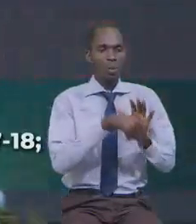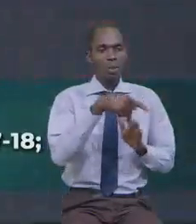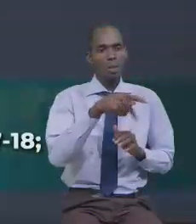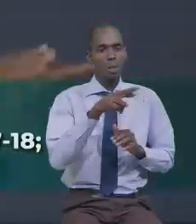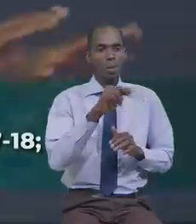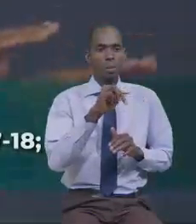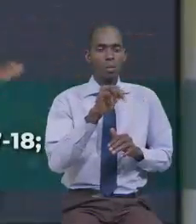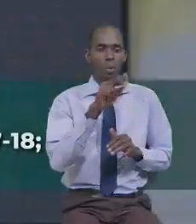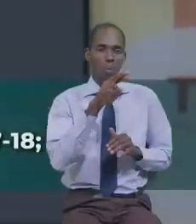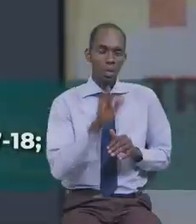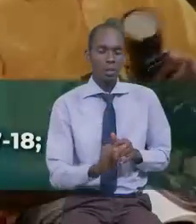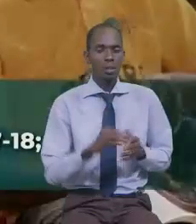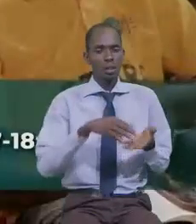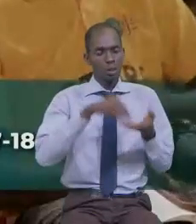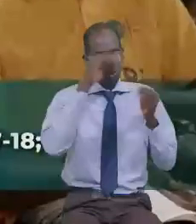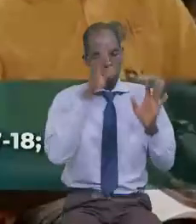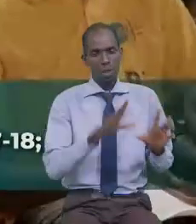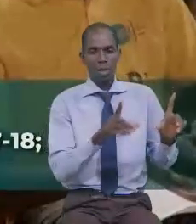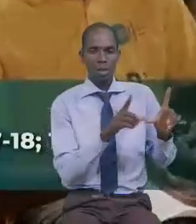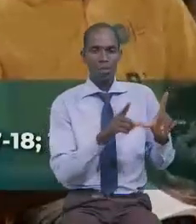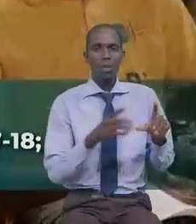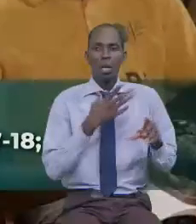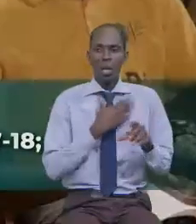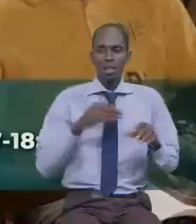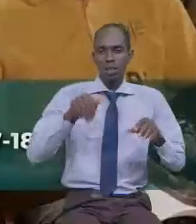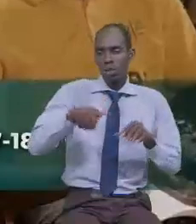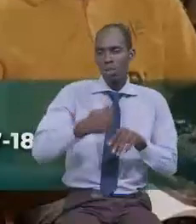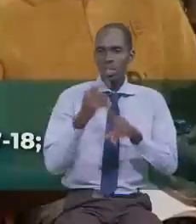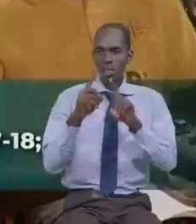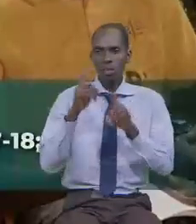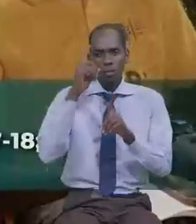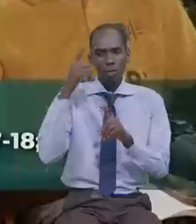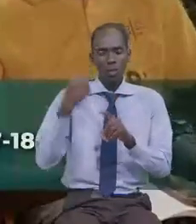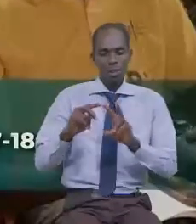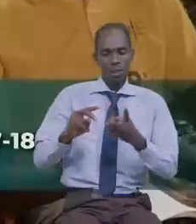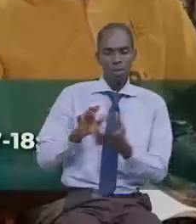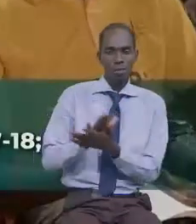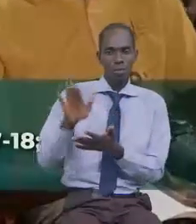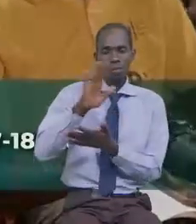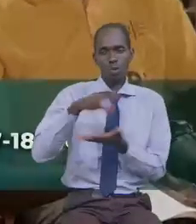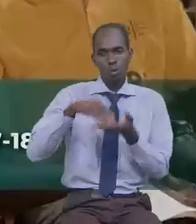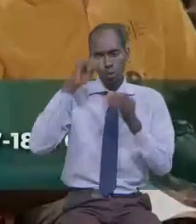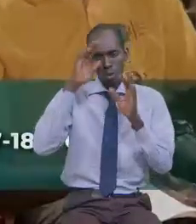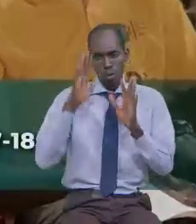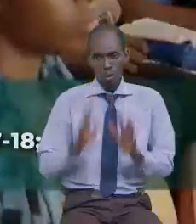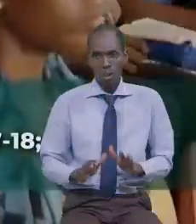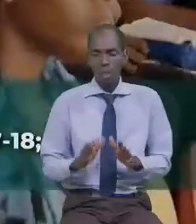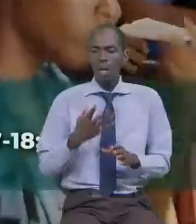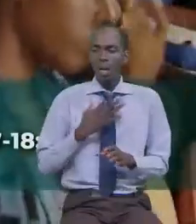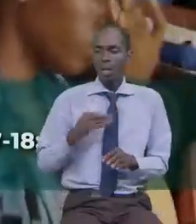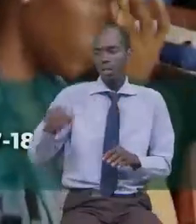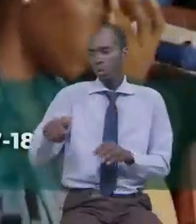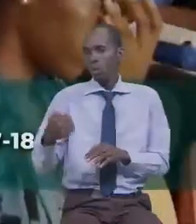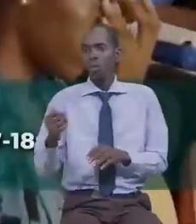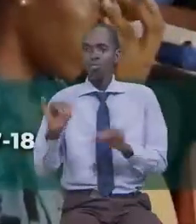child at her level, and the test for the undergraduate at his level. And we say test,